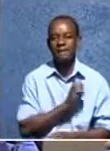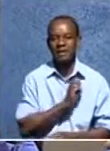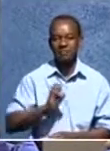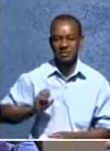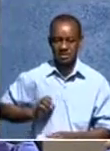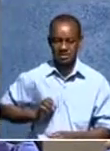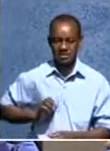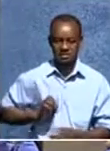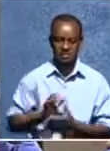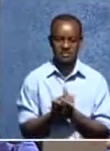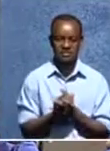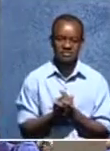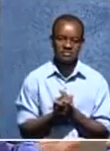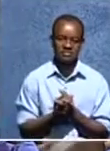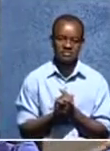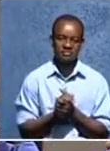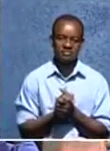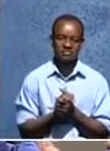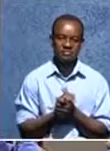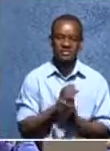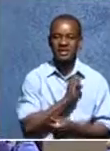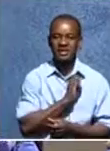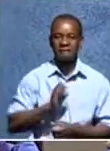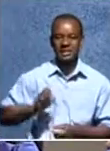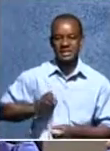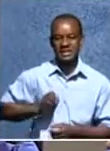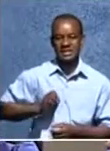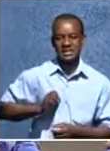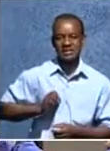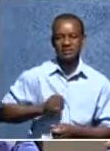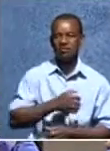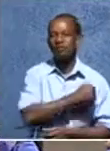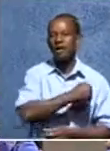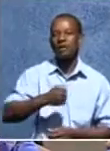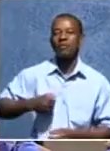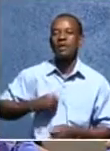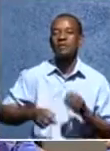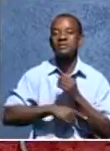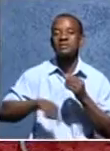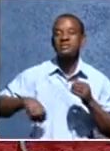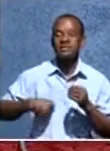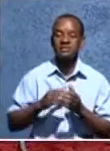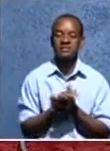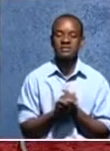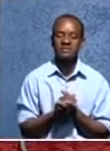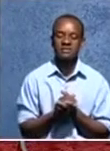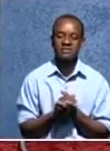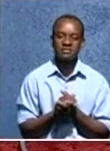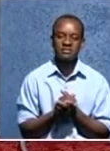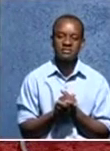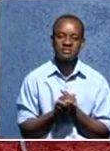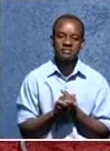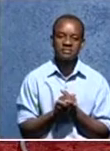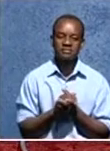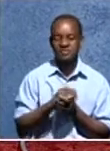very same ambassadors for our country and then taking responsibility for every tourist that then arrives in Namibia. If you could just speak to that in a